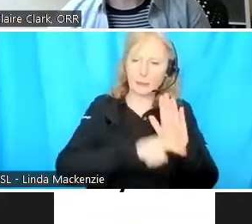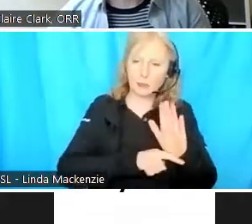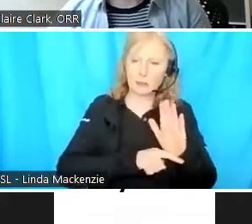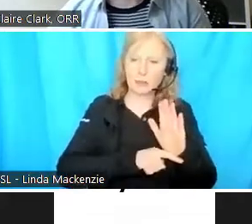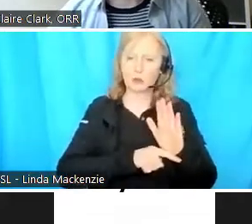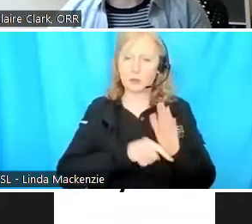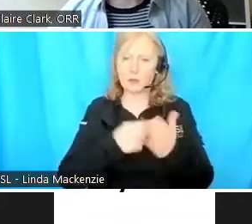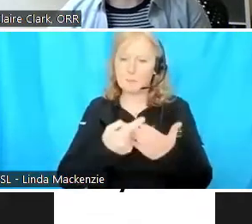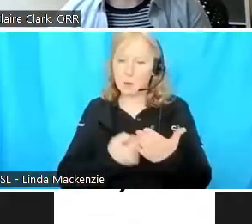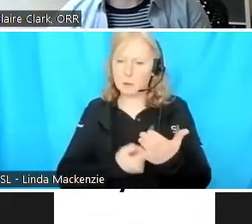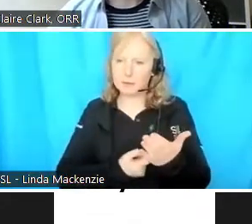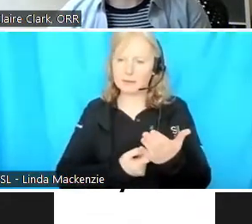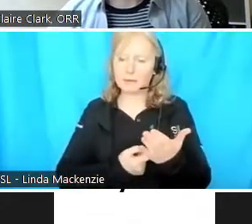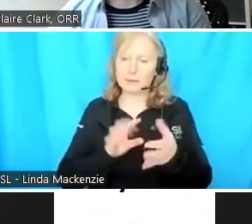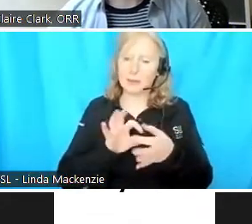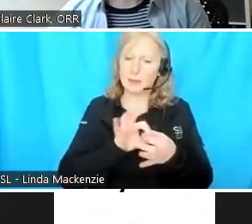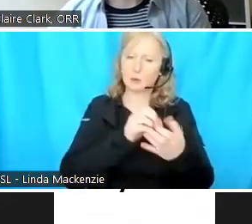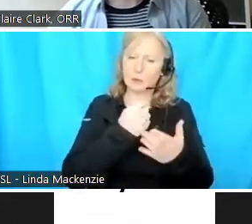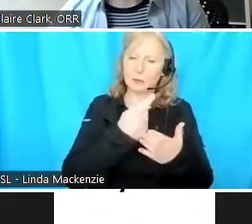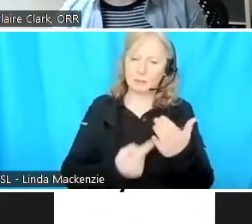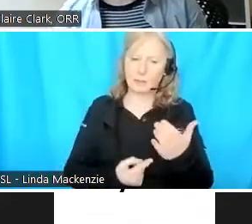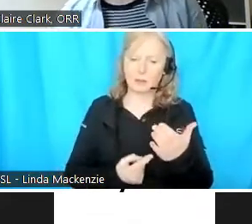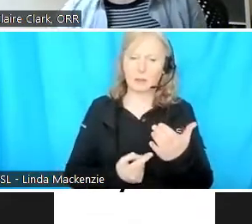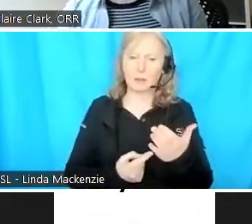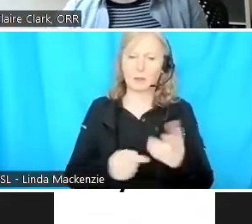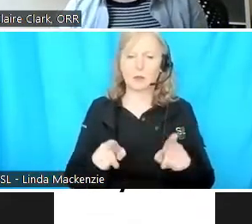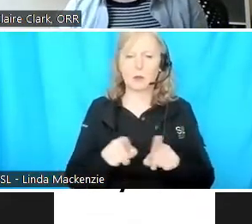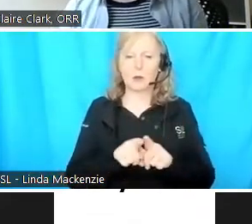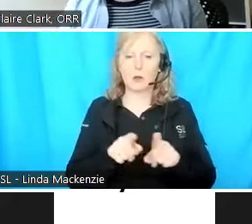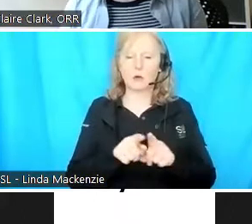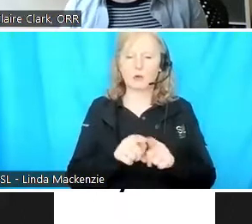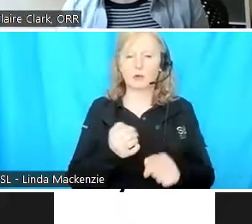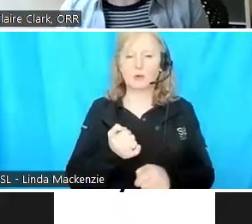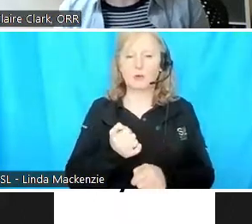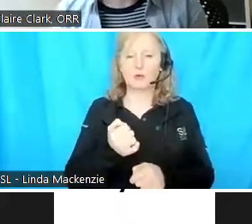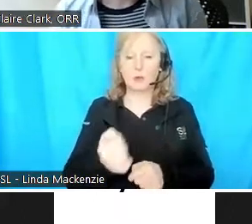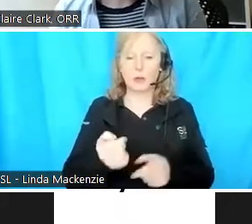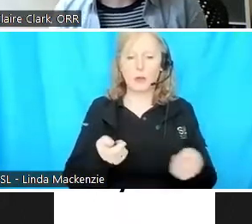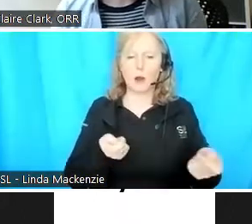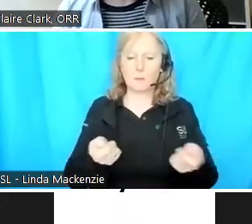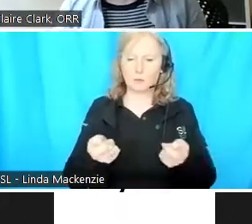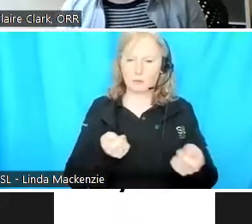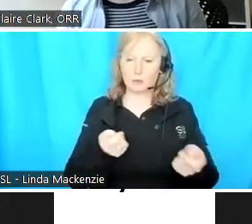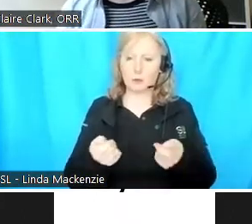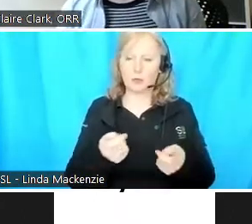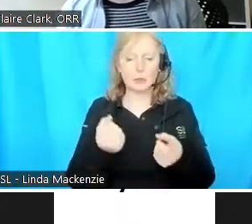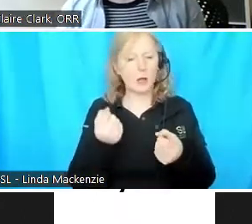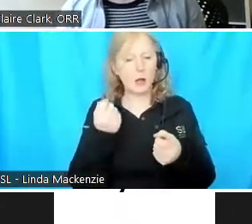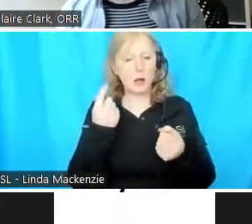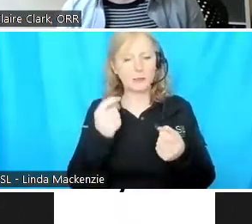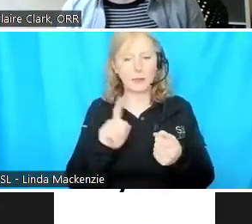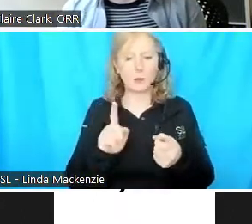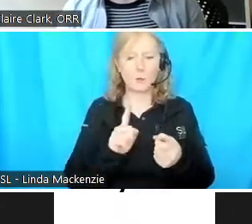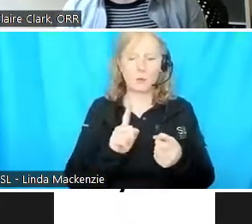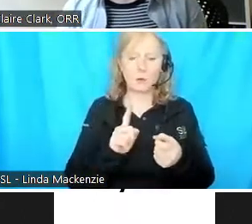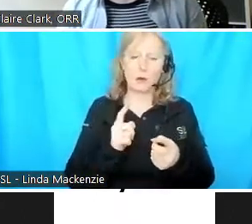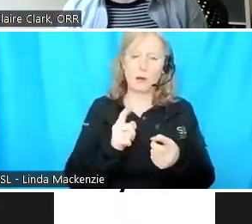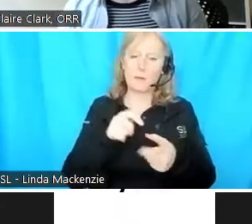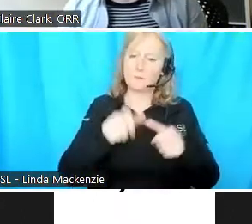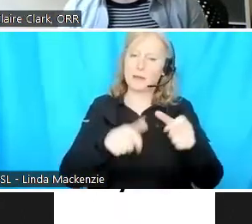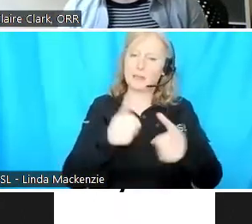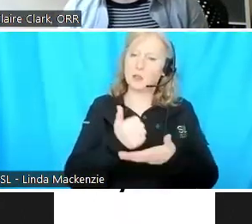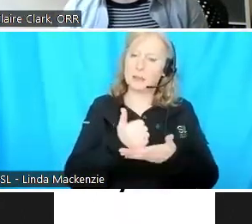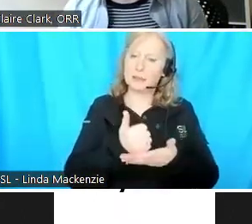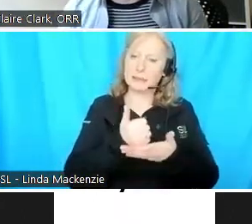disability, and it makes sure that rail operators understand what passenger assistance is. So that's